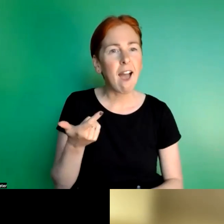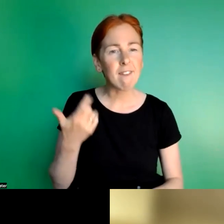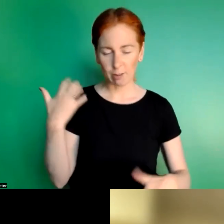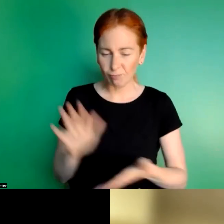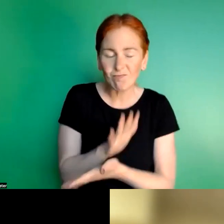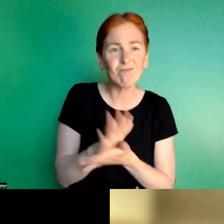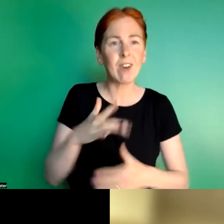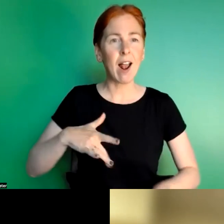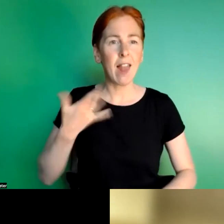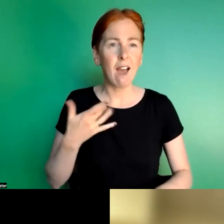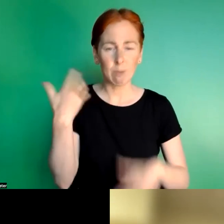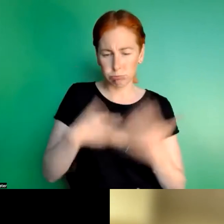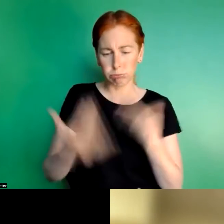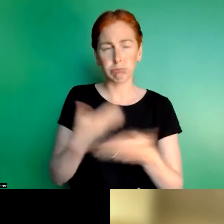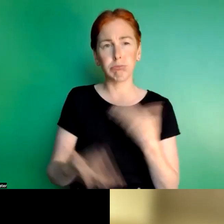know.